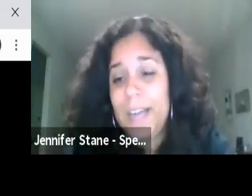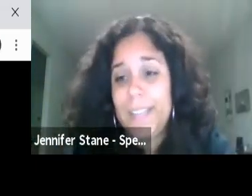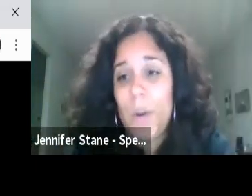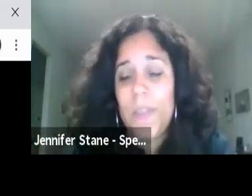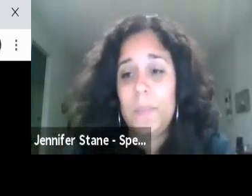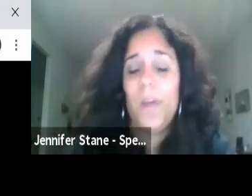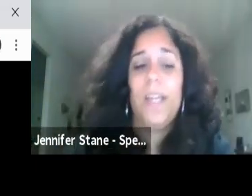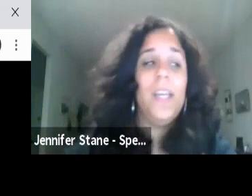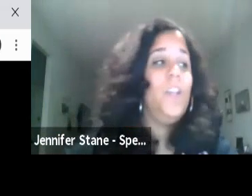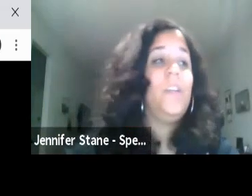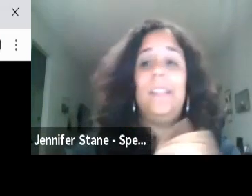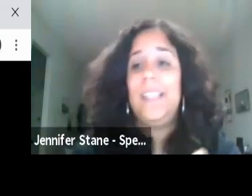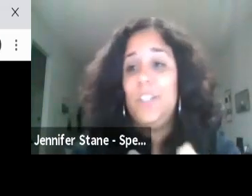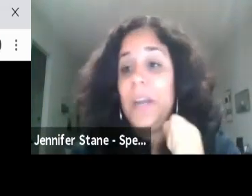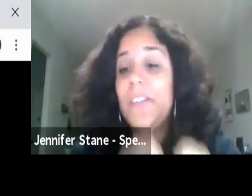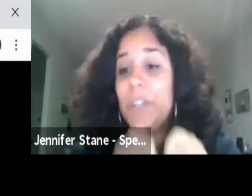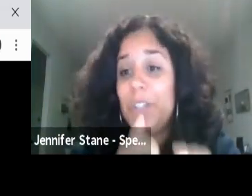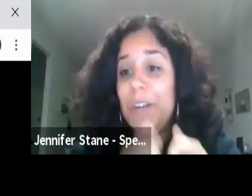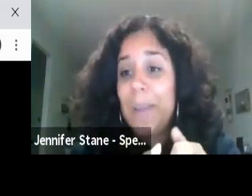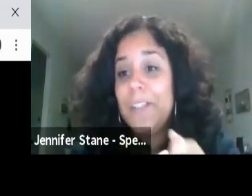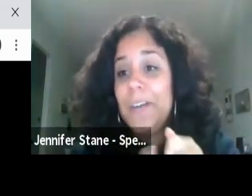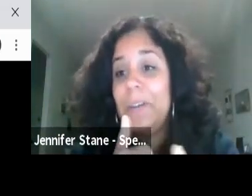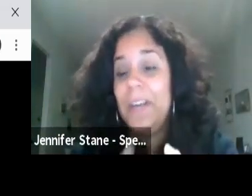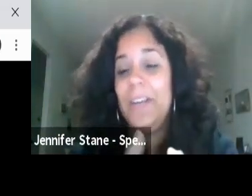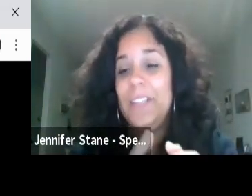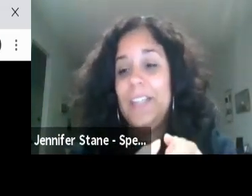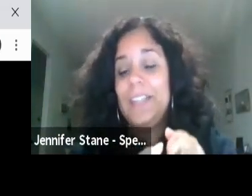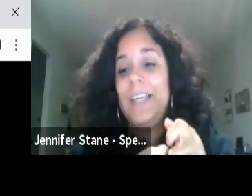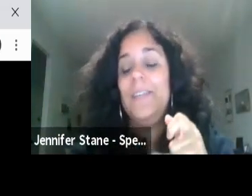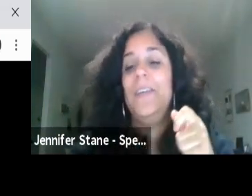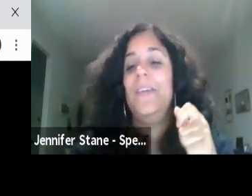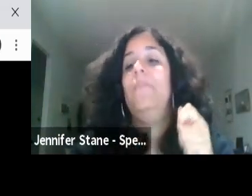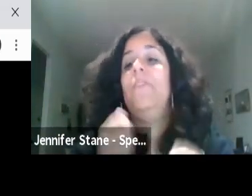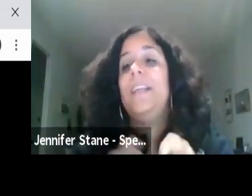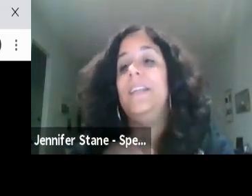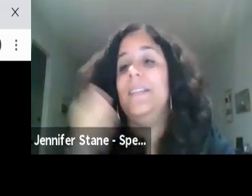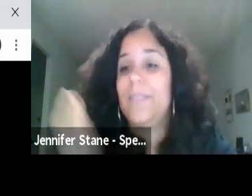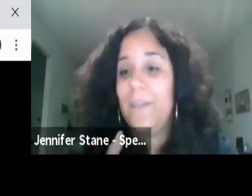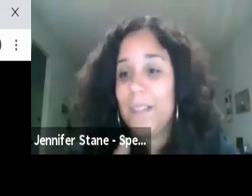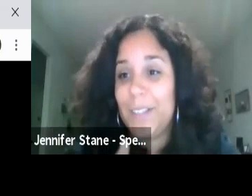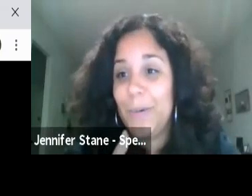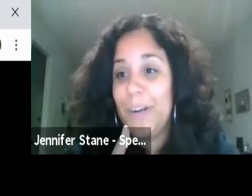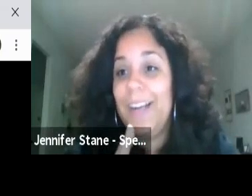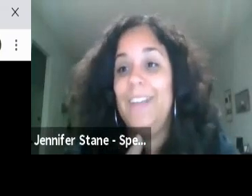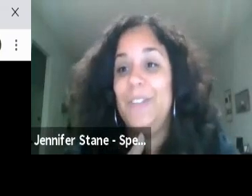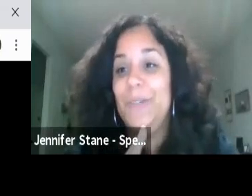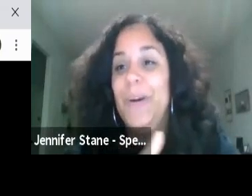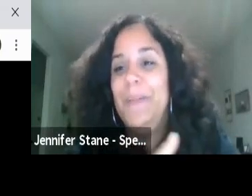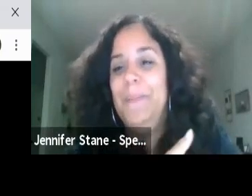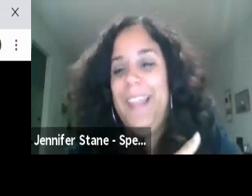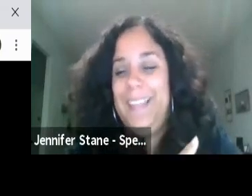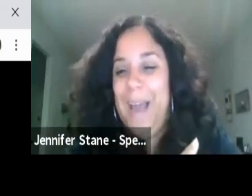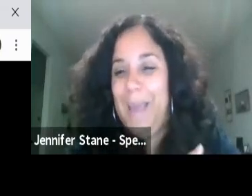I mean, you guys know at this point, you can sit in the chair, search it on Amazon while you're getting your teeth cleaned, and find it and have that sucker ordered and at your